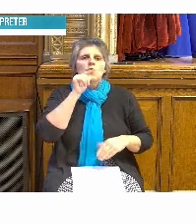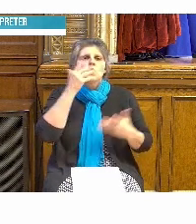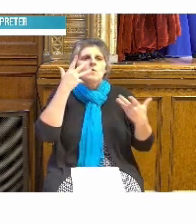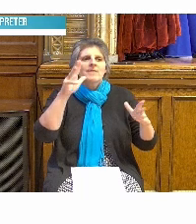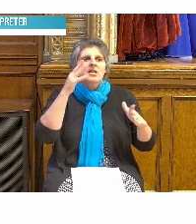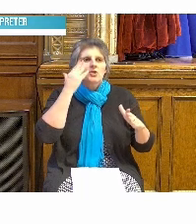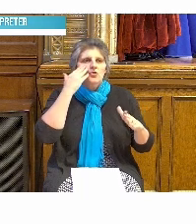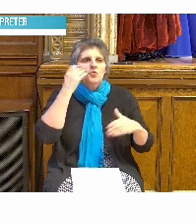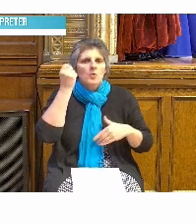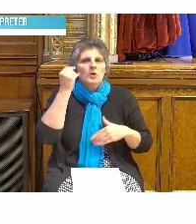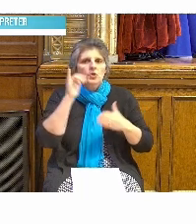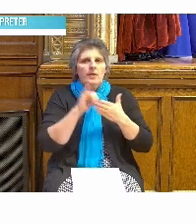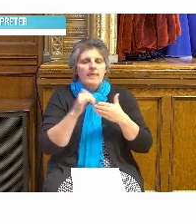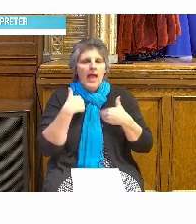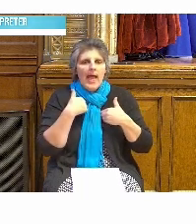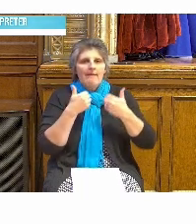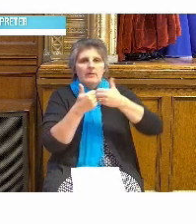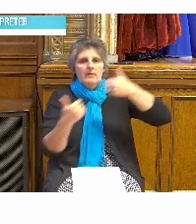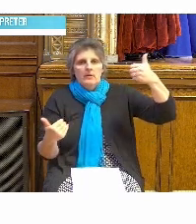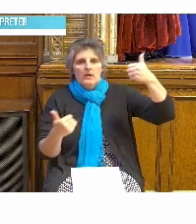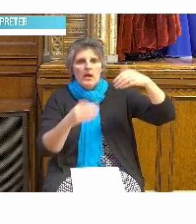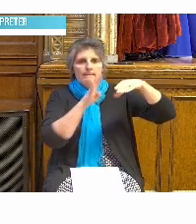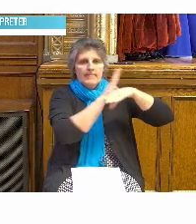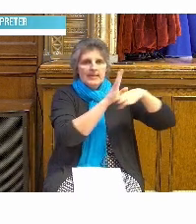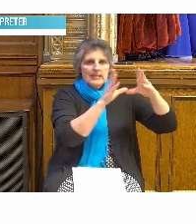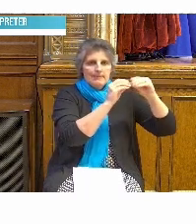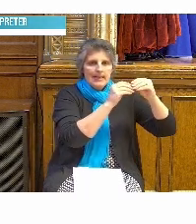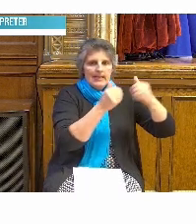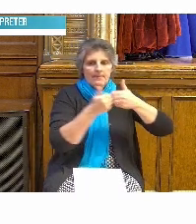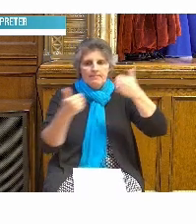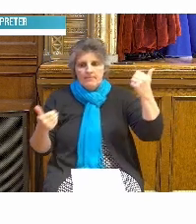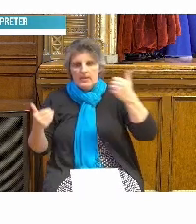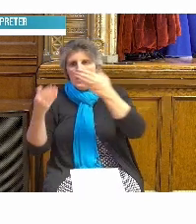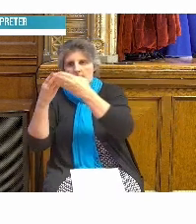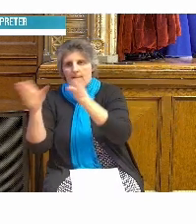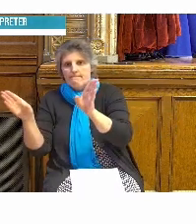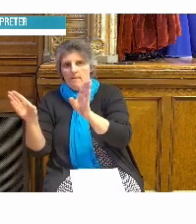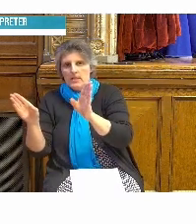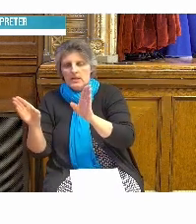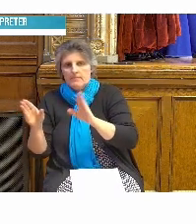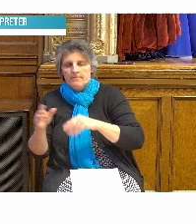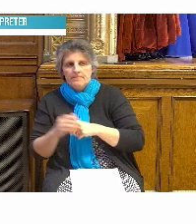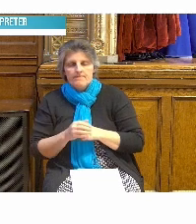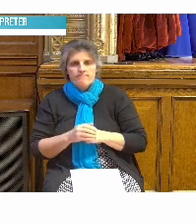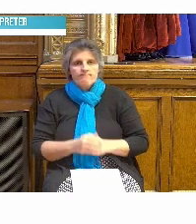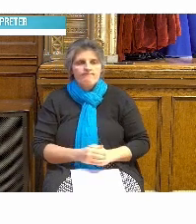of you understood that there were going to be like two separate type of meetings?